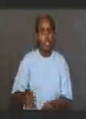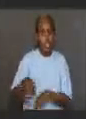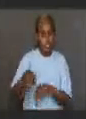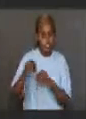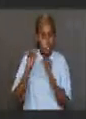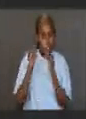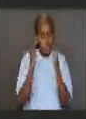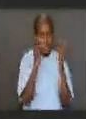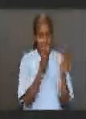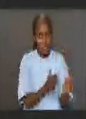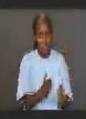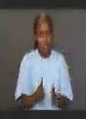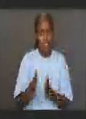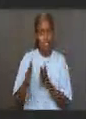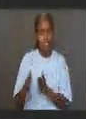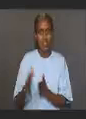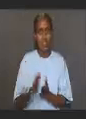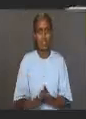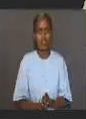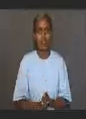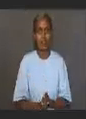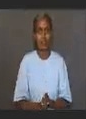Students, let's get ready.